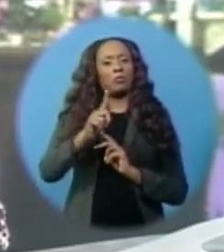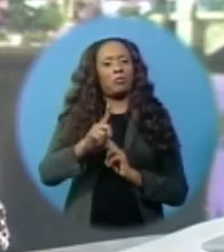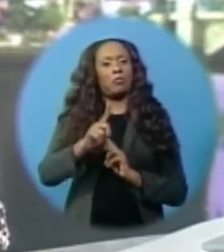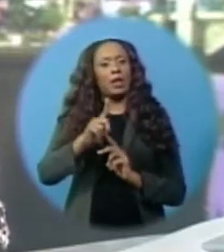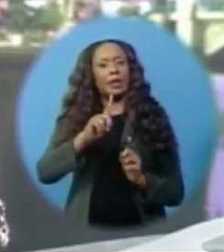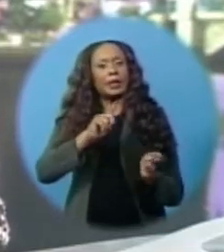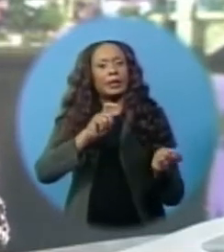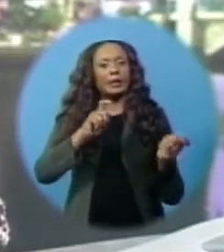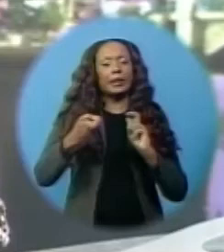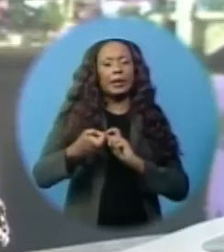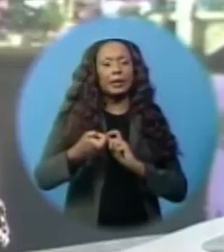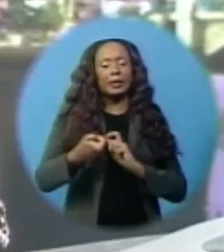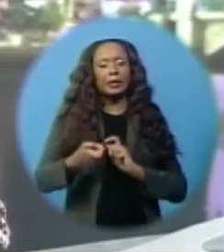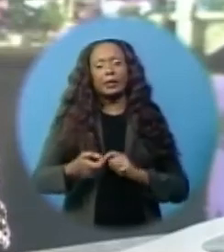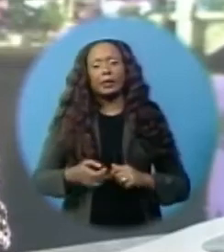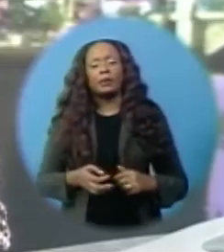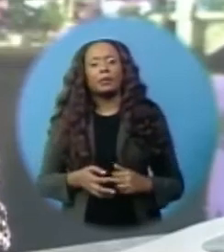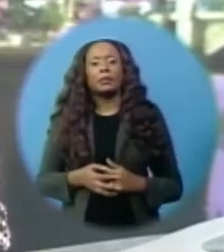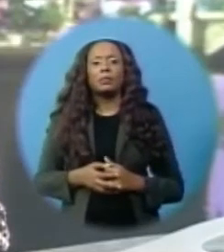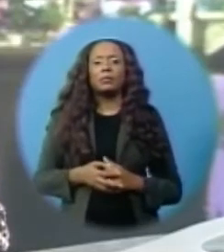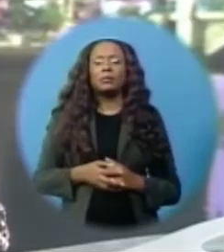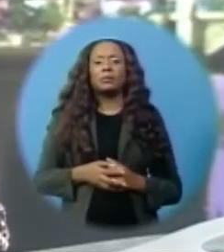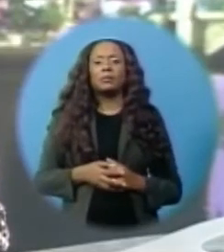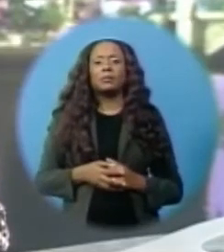in society and change it.